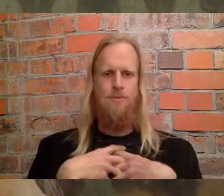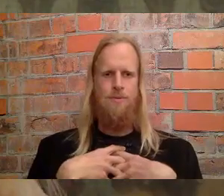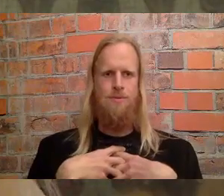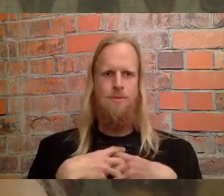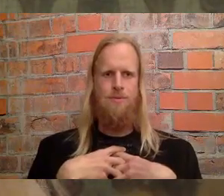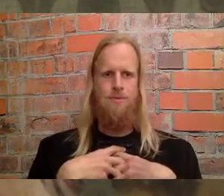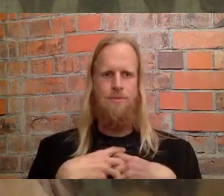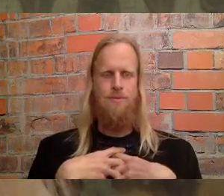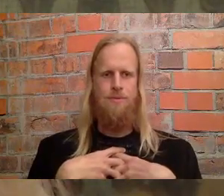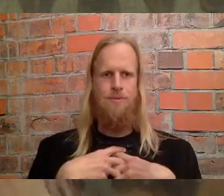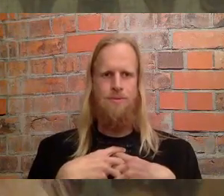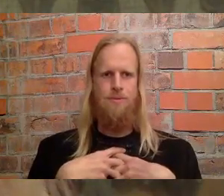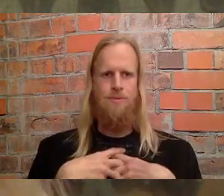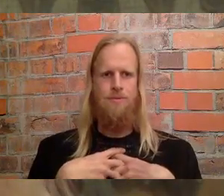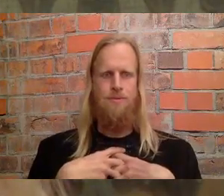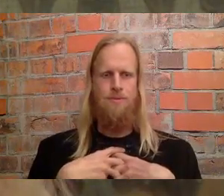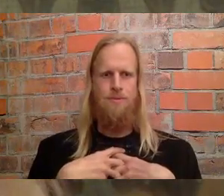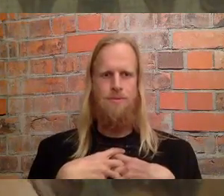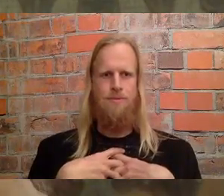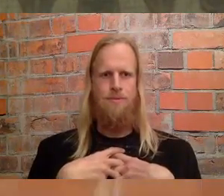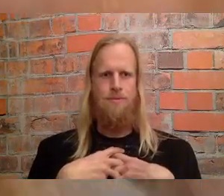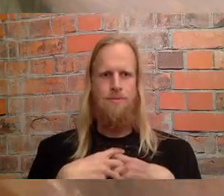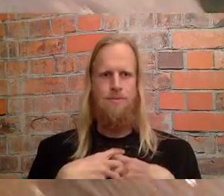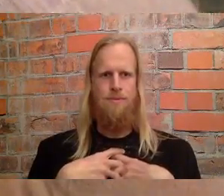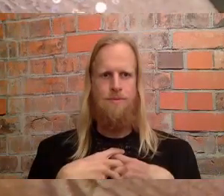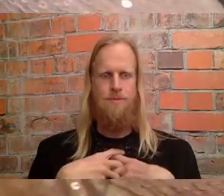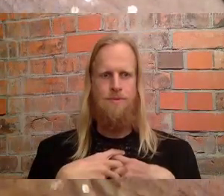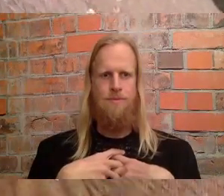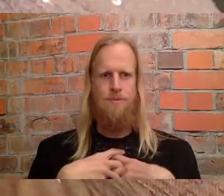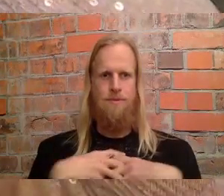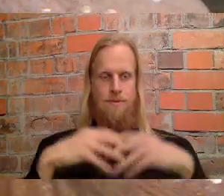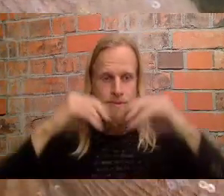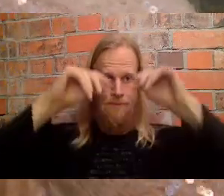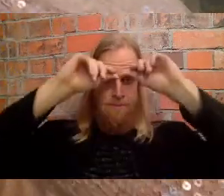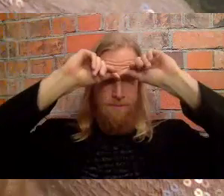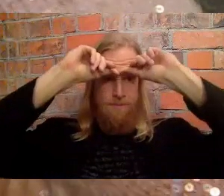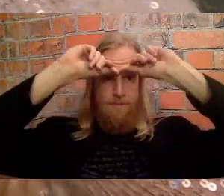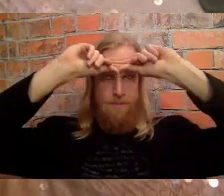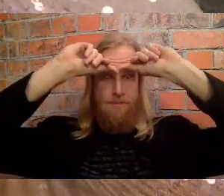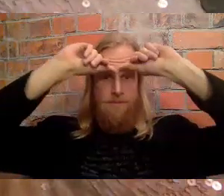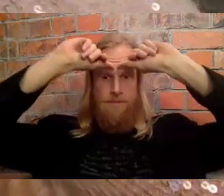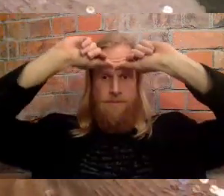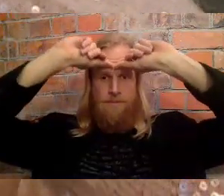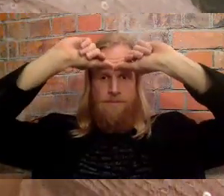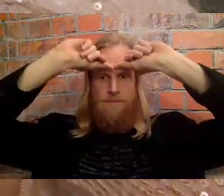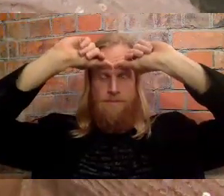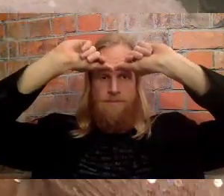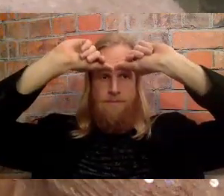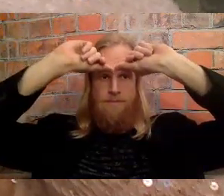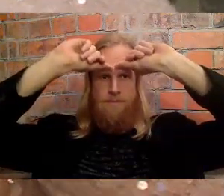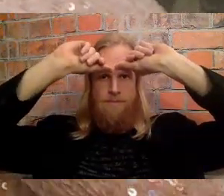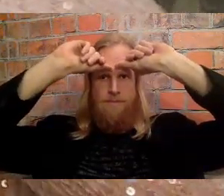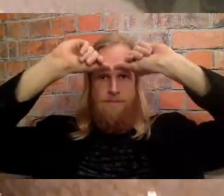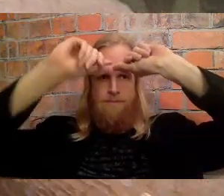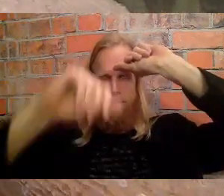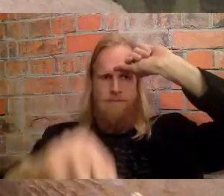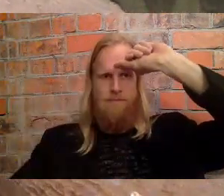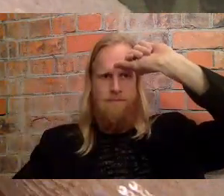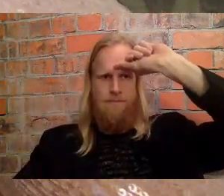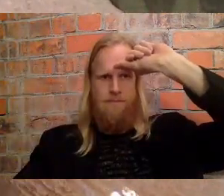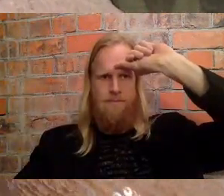And we're just going to be really gentle with ourselves. Tapping the eyebrows. Part of me feels